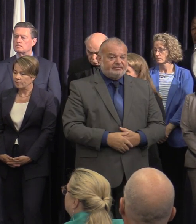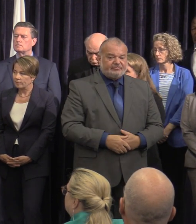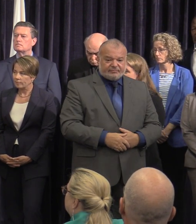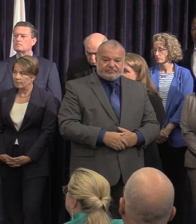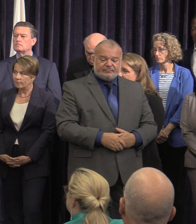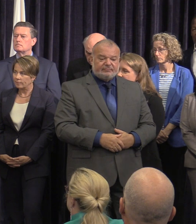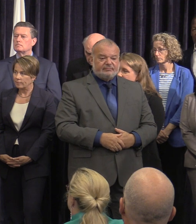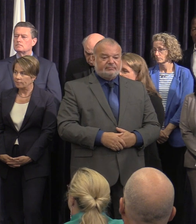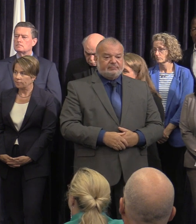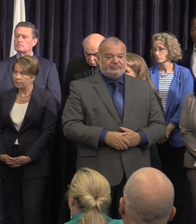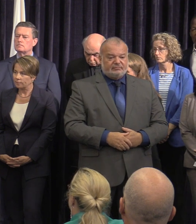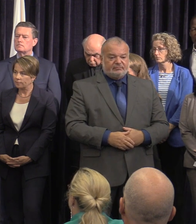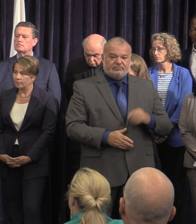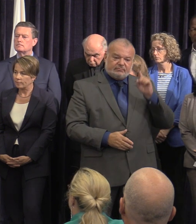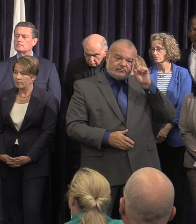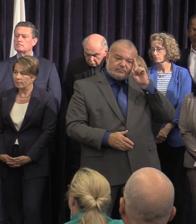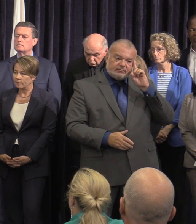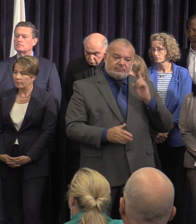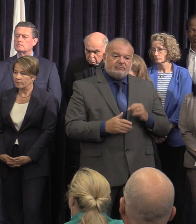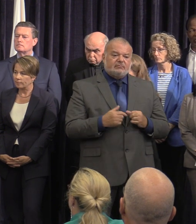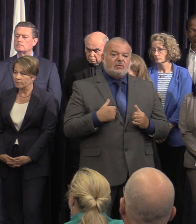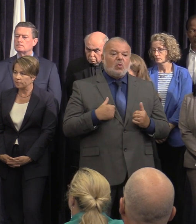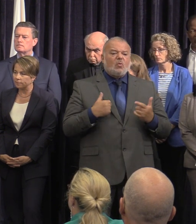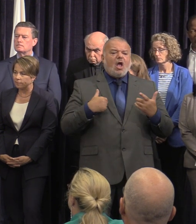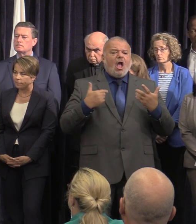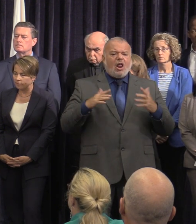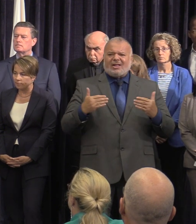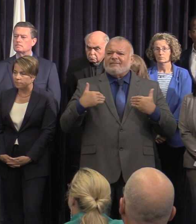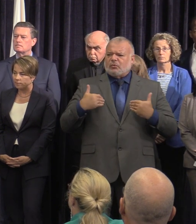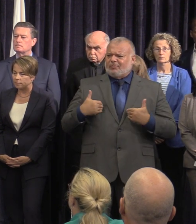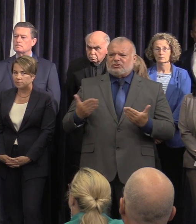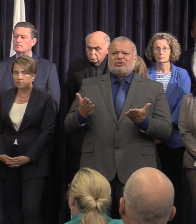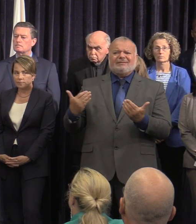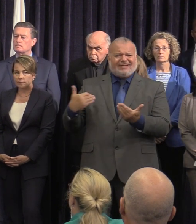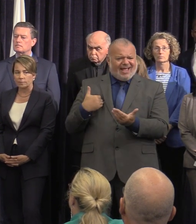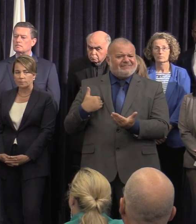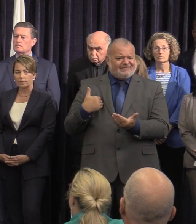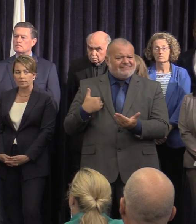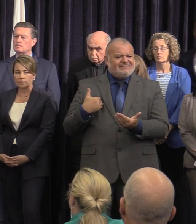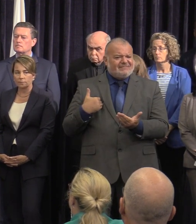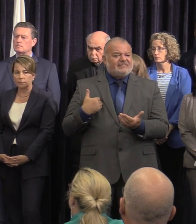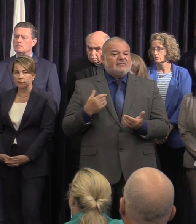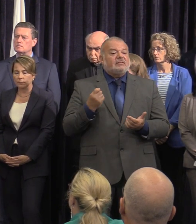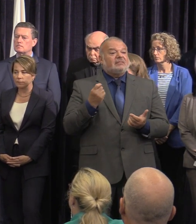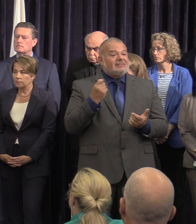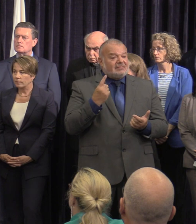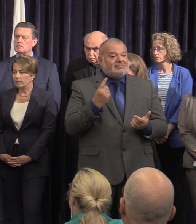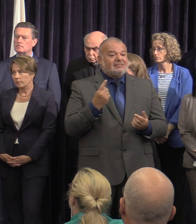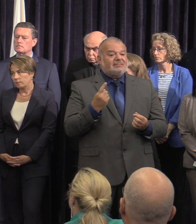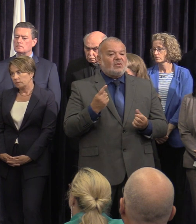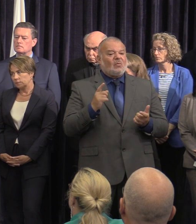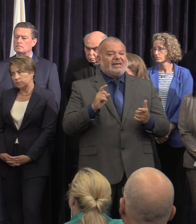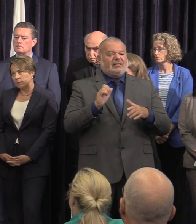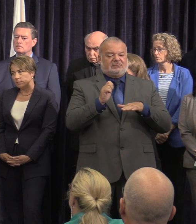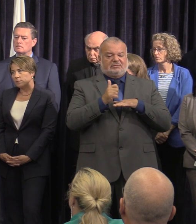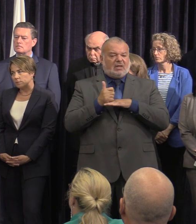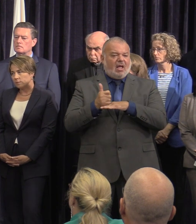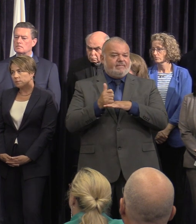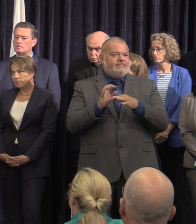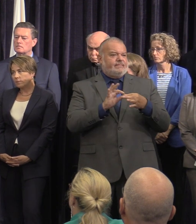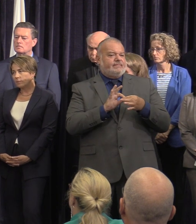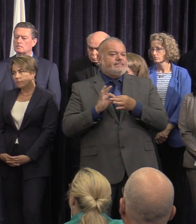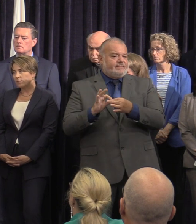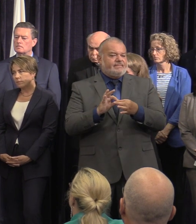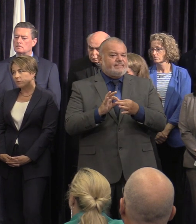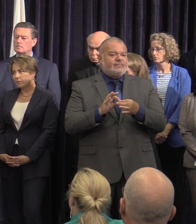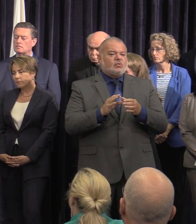utilize a network of trusted human service organizations to undertake this work. We have a lot of the infrastructure in place. We need to connect it and get it